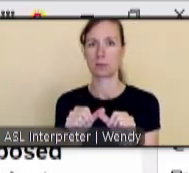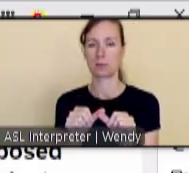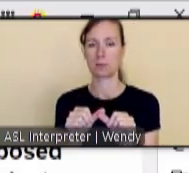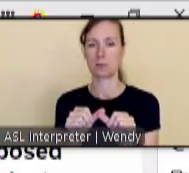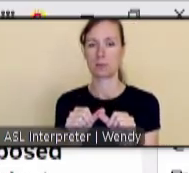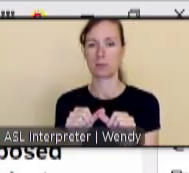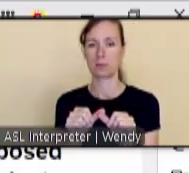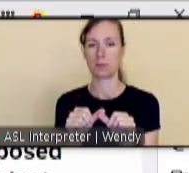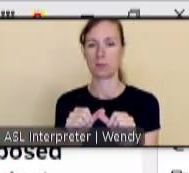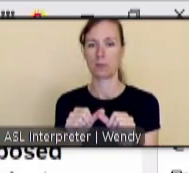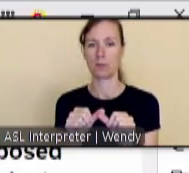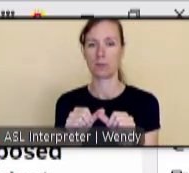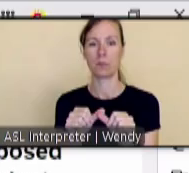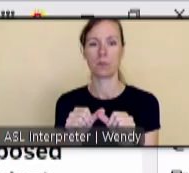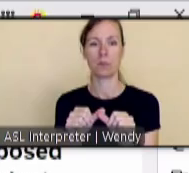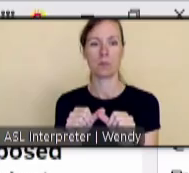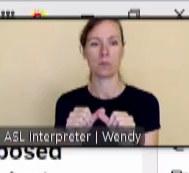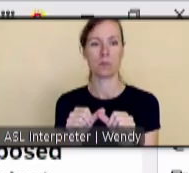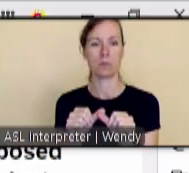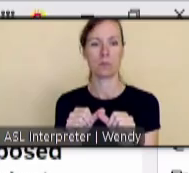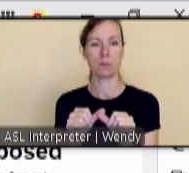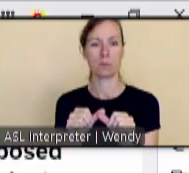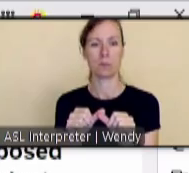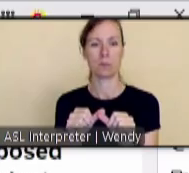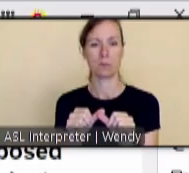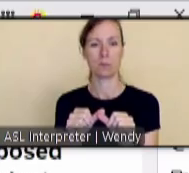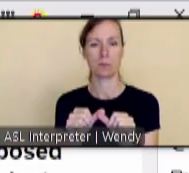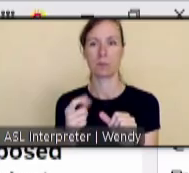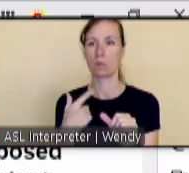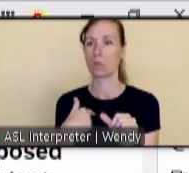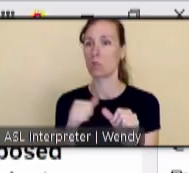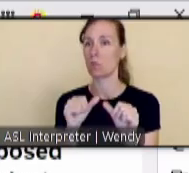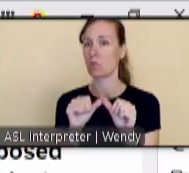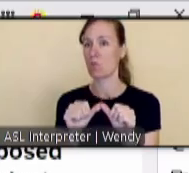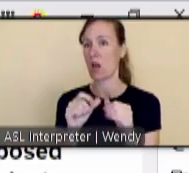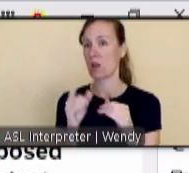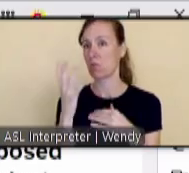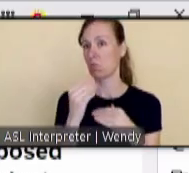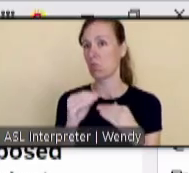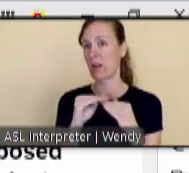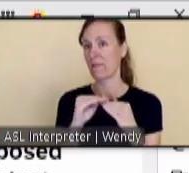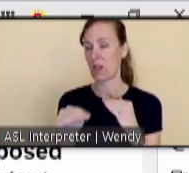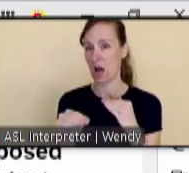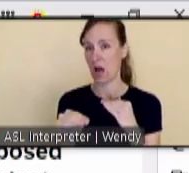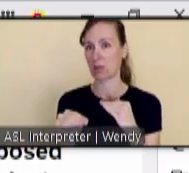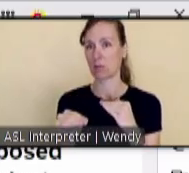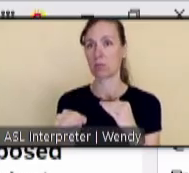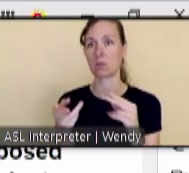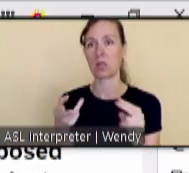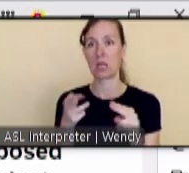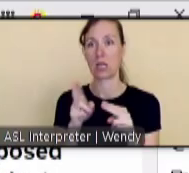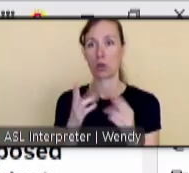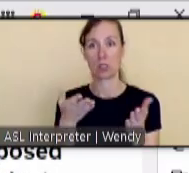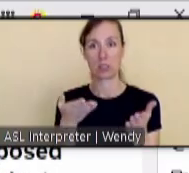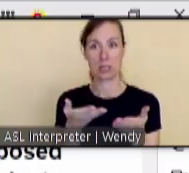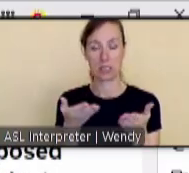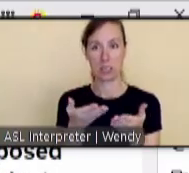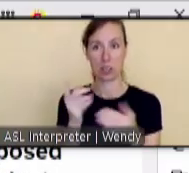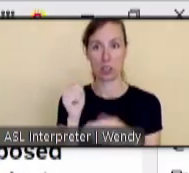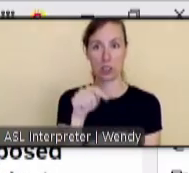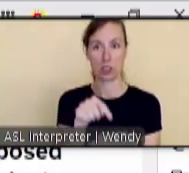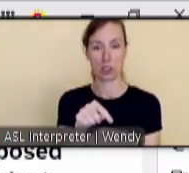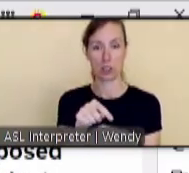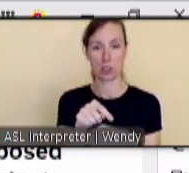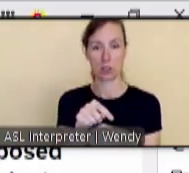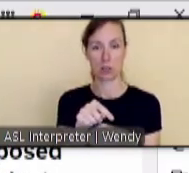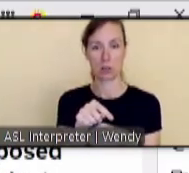let me see when I go down here. We're remaining relatively flat. The increase here in this section